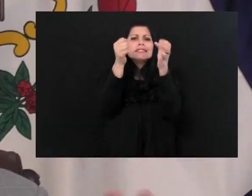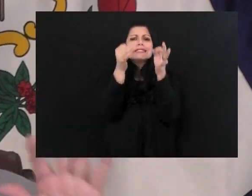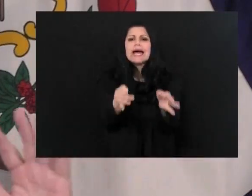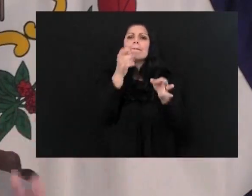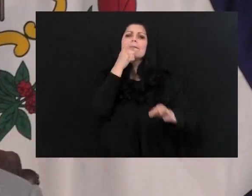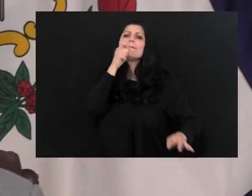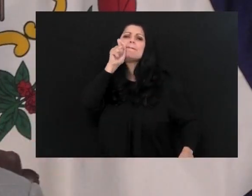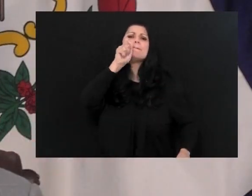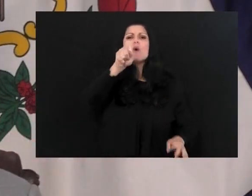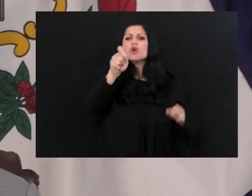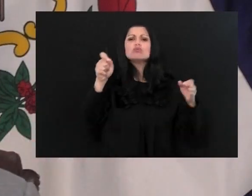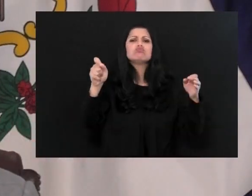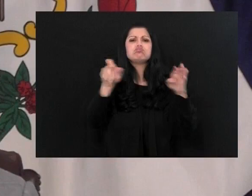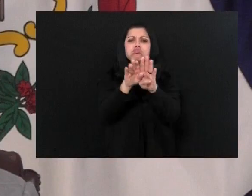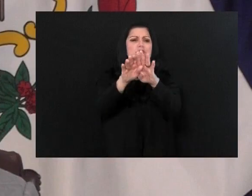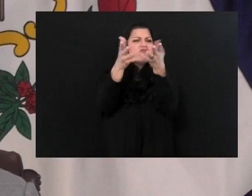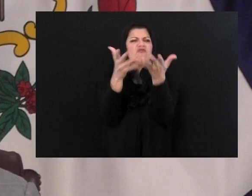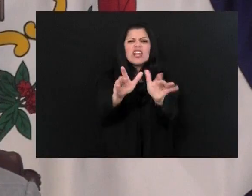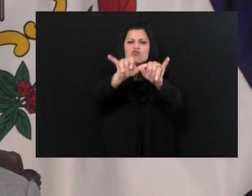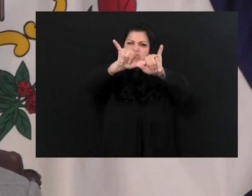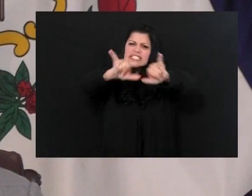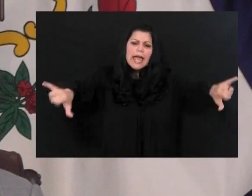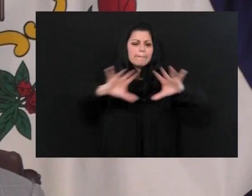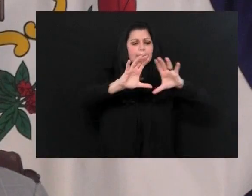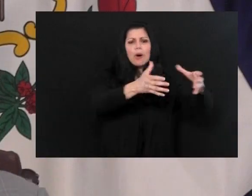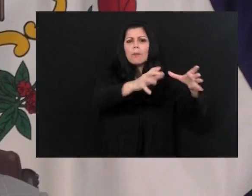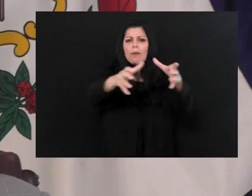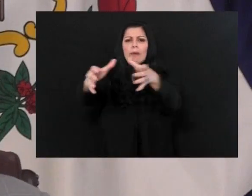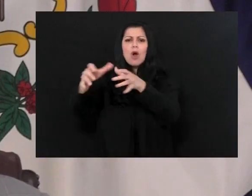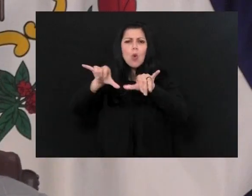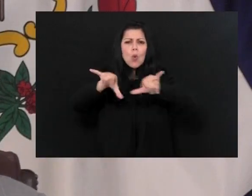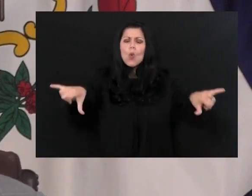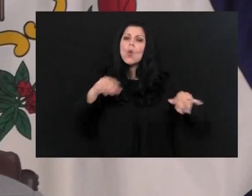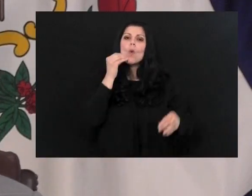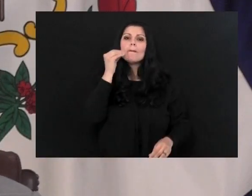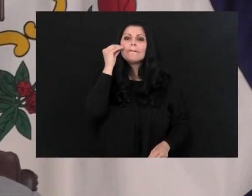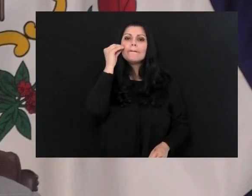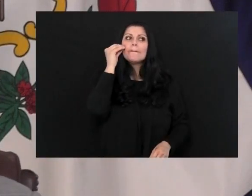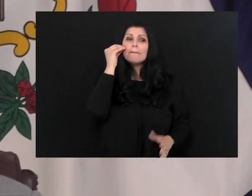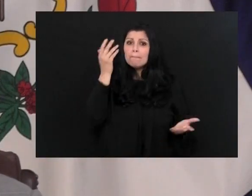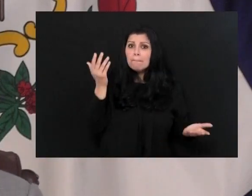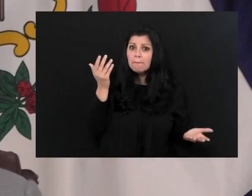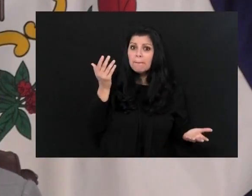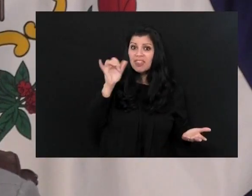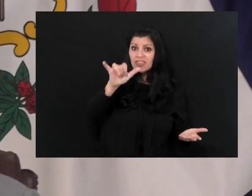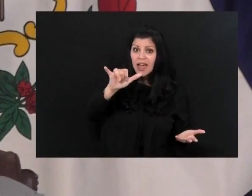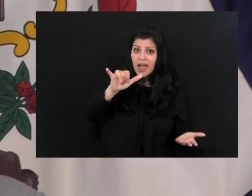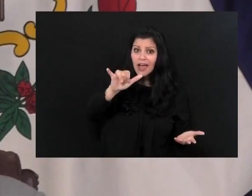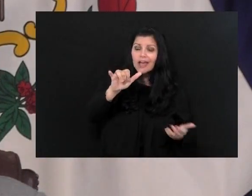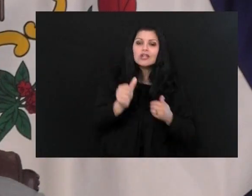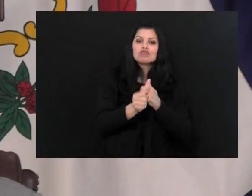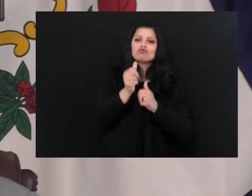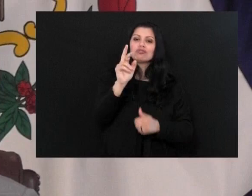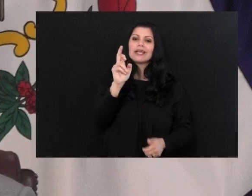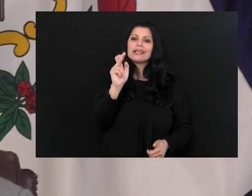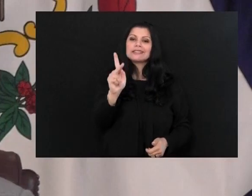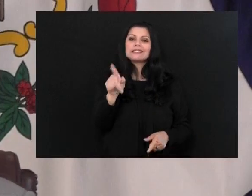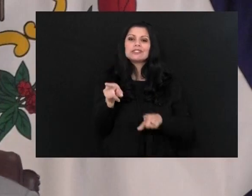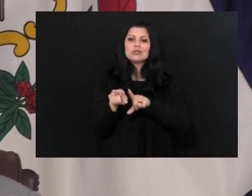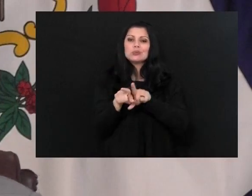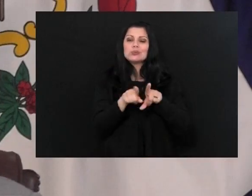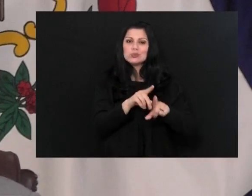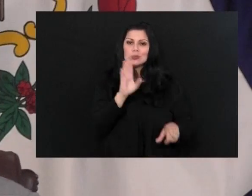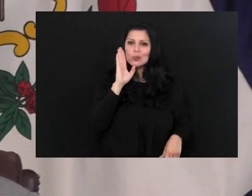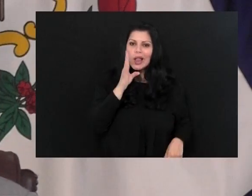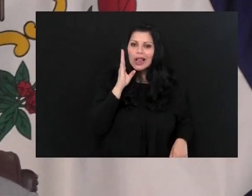down. Everybody stay at home. And with that, there's risk too. And so we